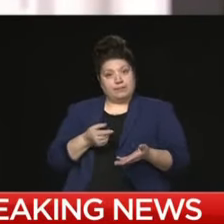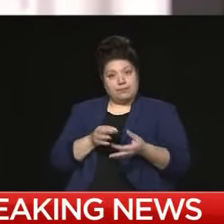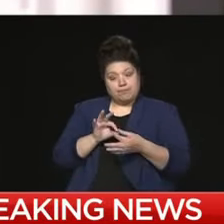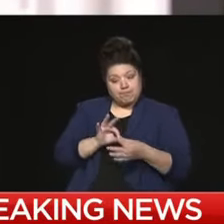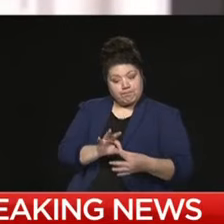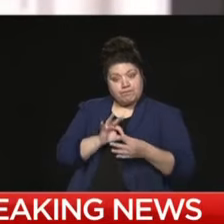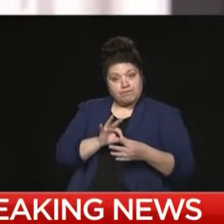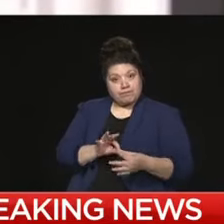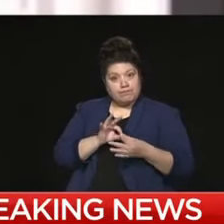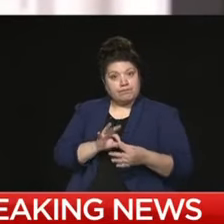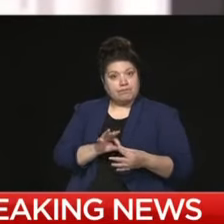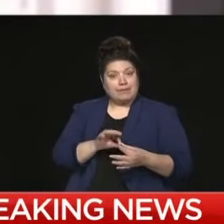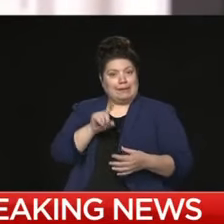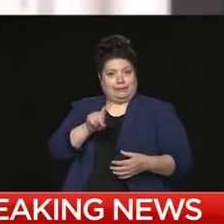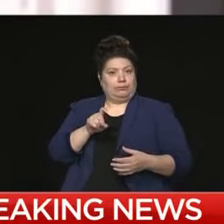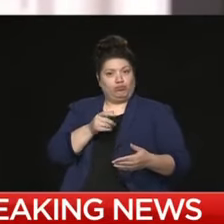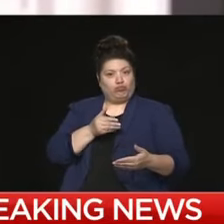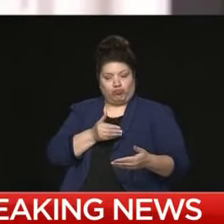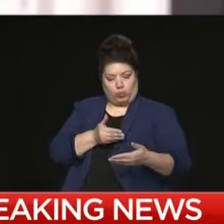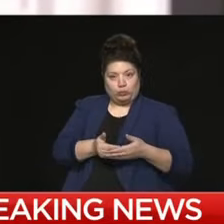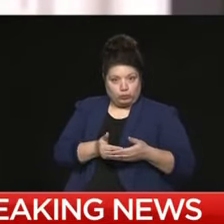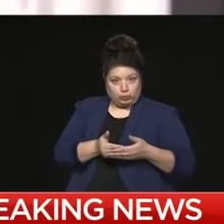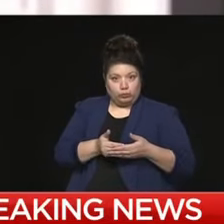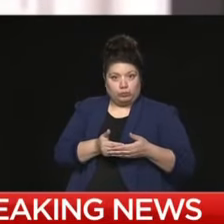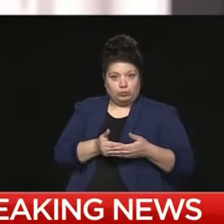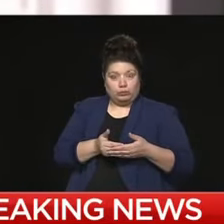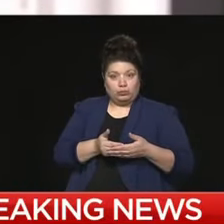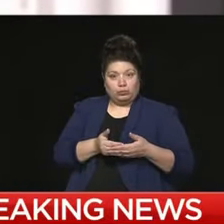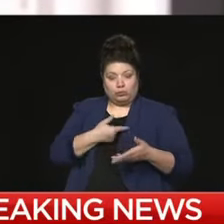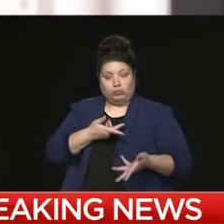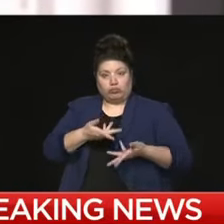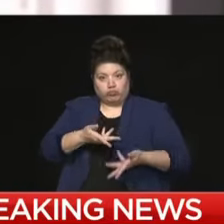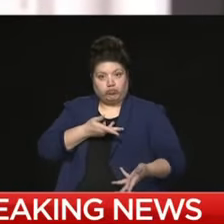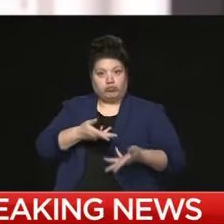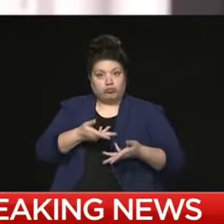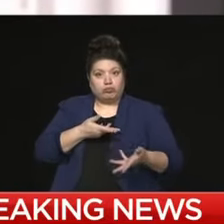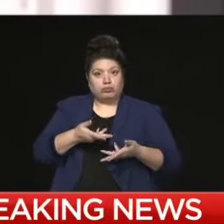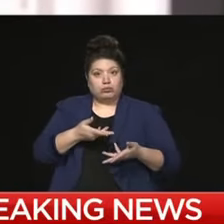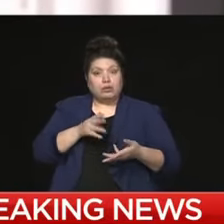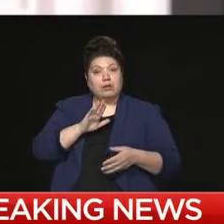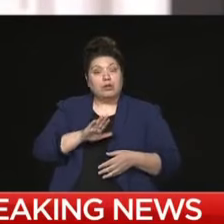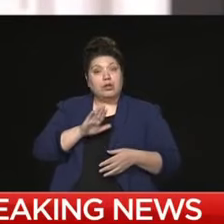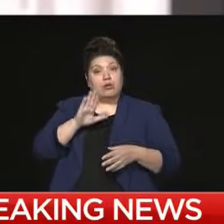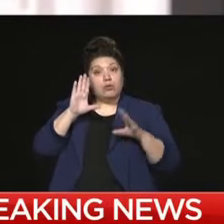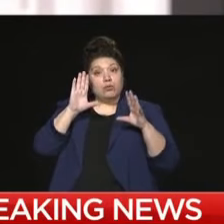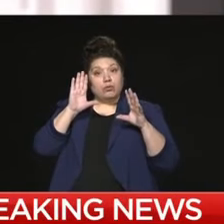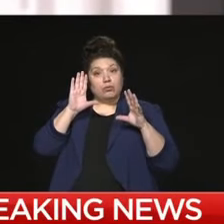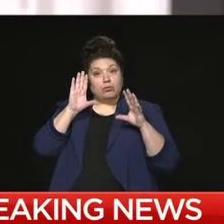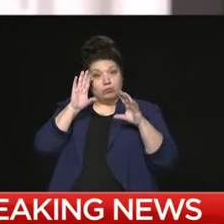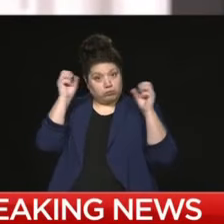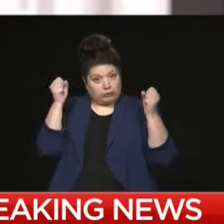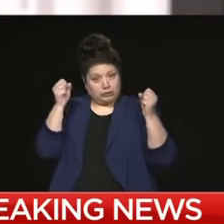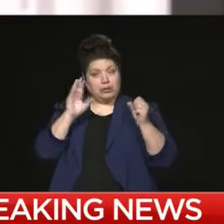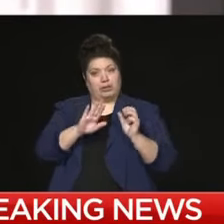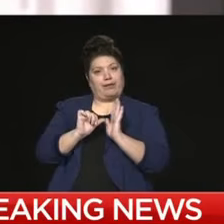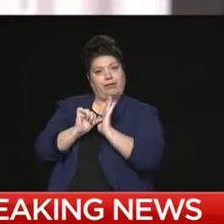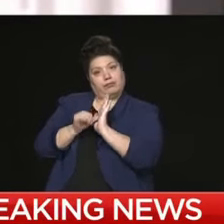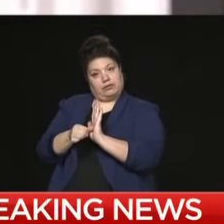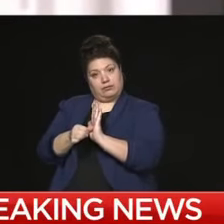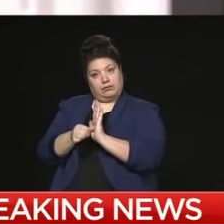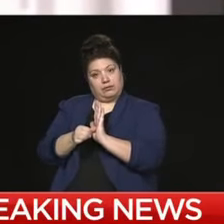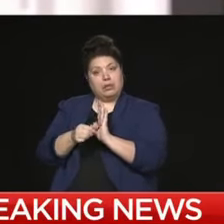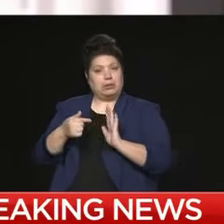at more integrated levels than many other countries. And that is what the President underlined, and that's what I often underline as